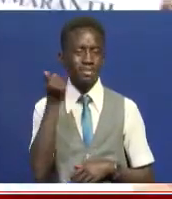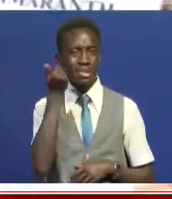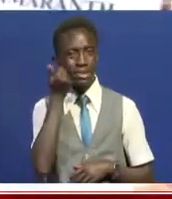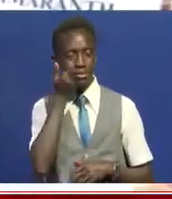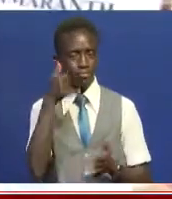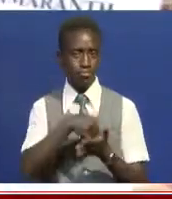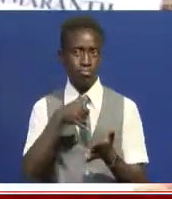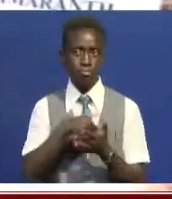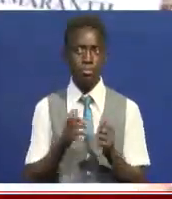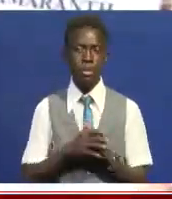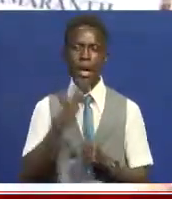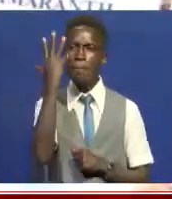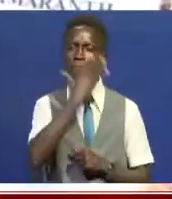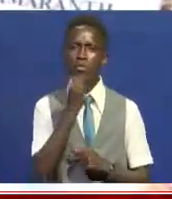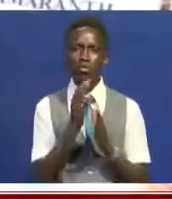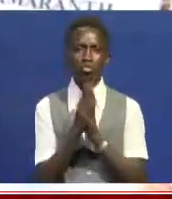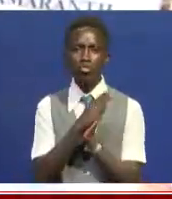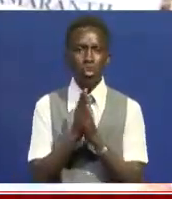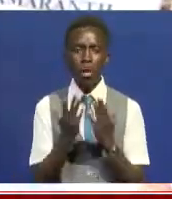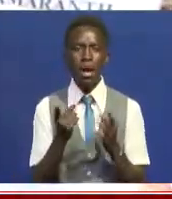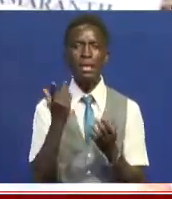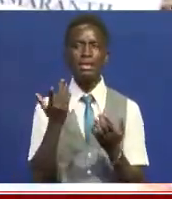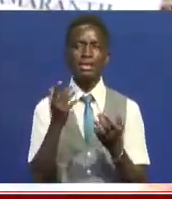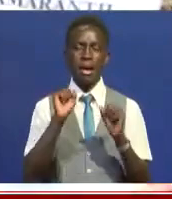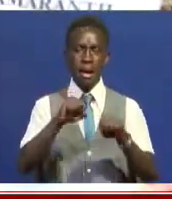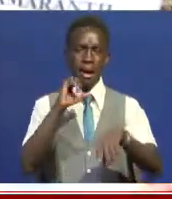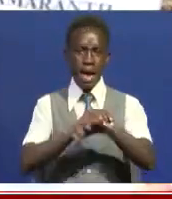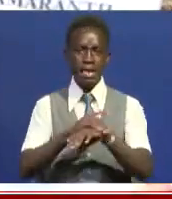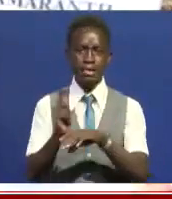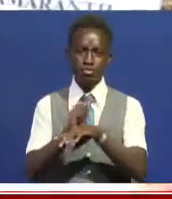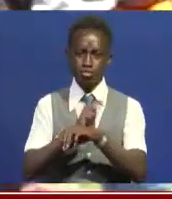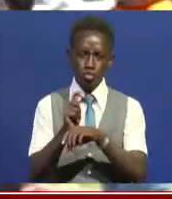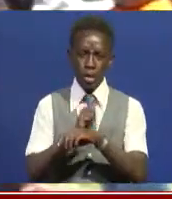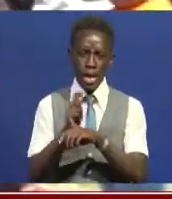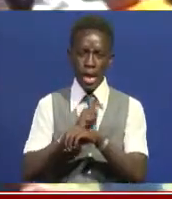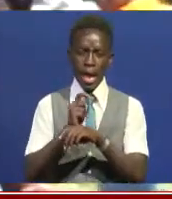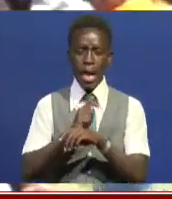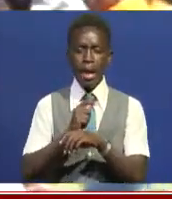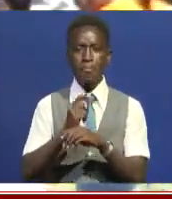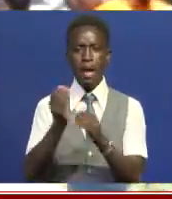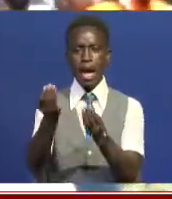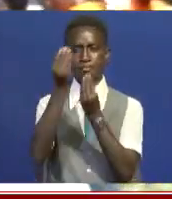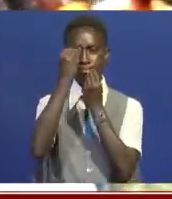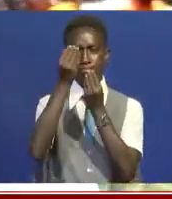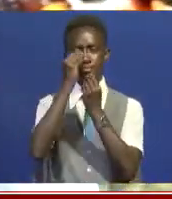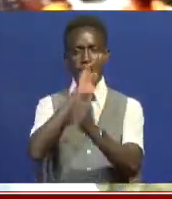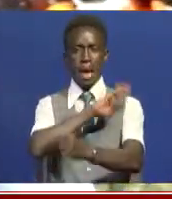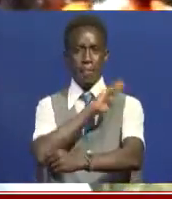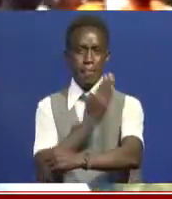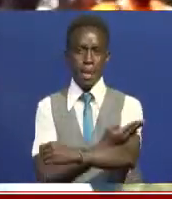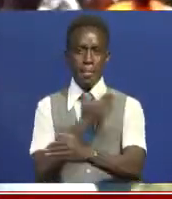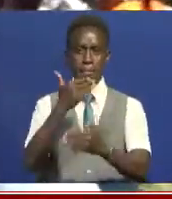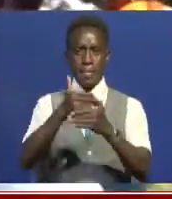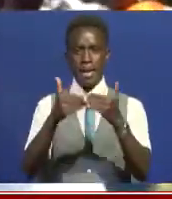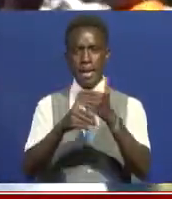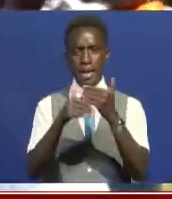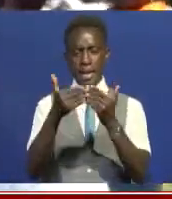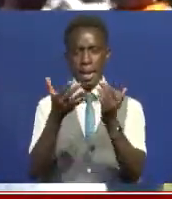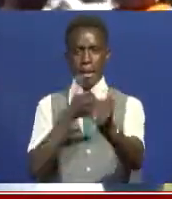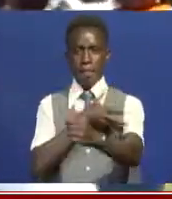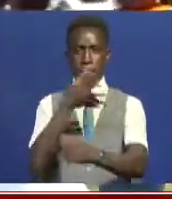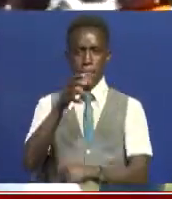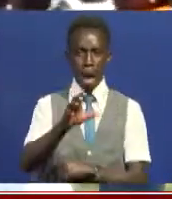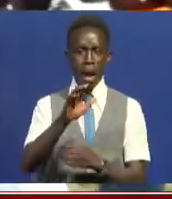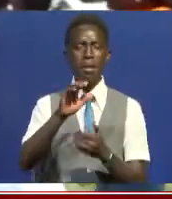join forces to make sure that they get the training, the capacity building to produce more, to